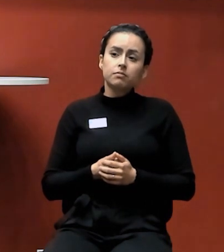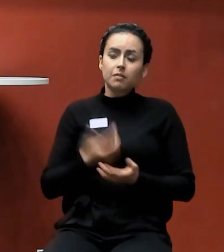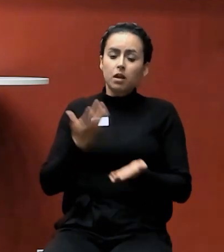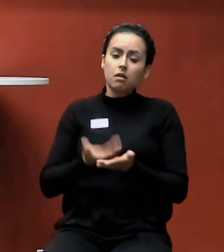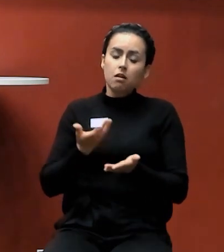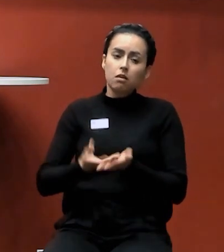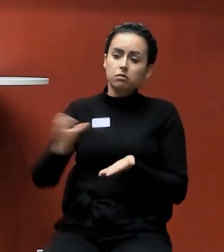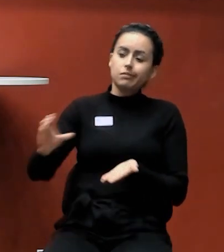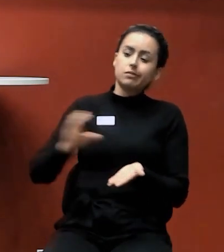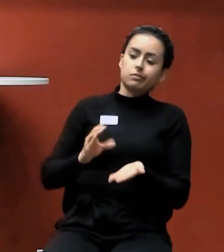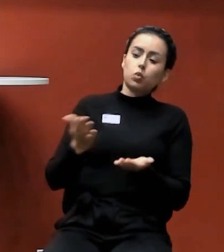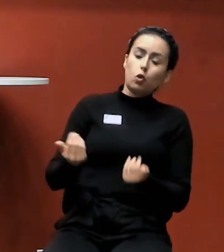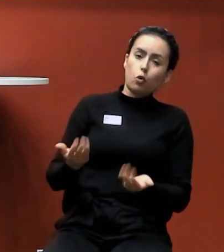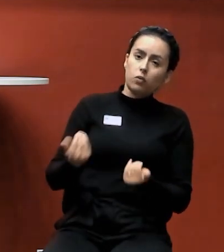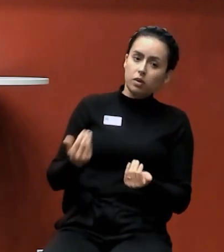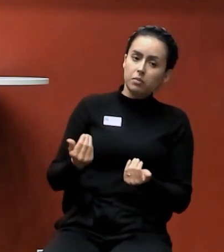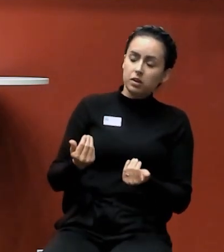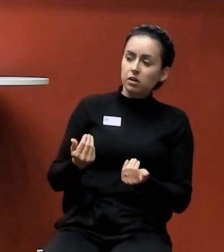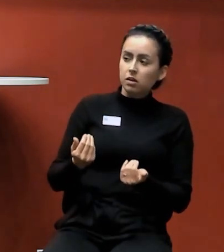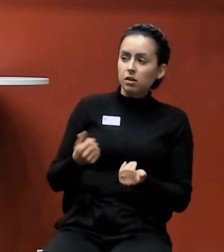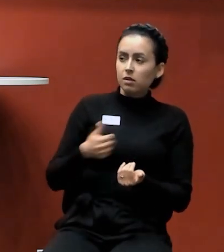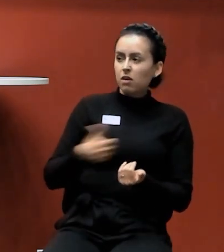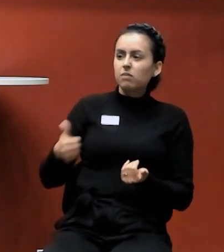funding is an excuse